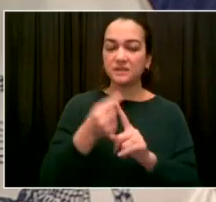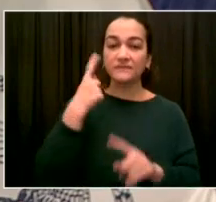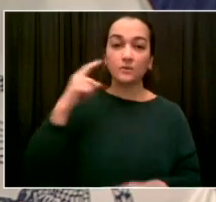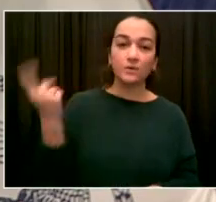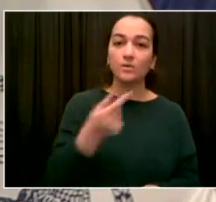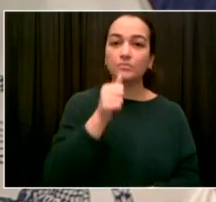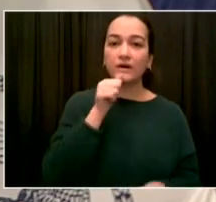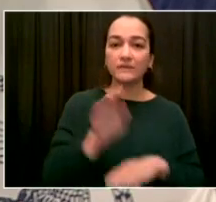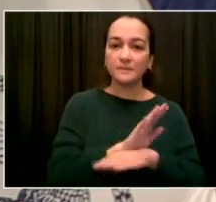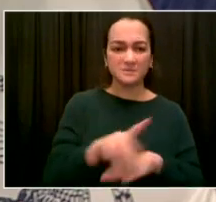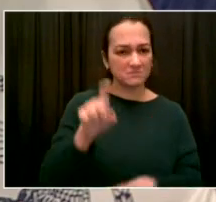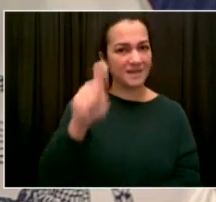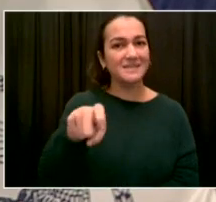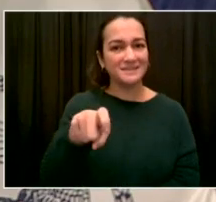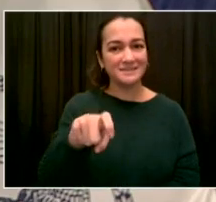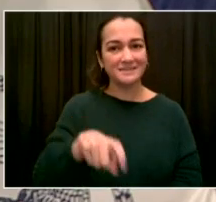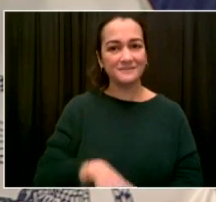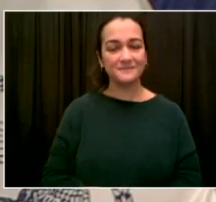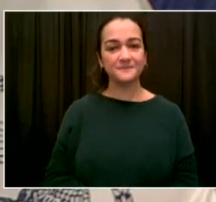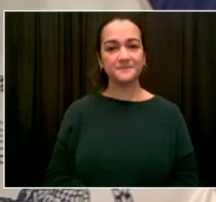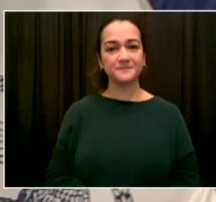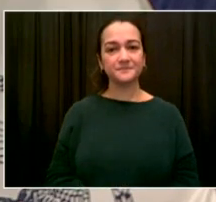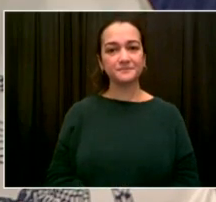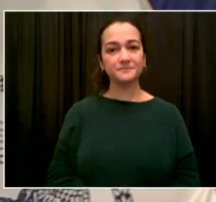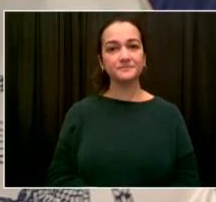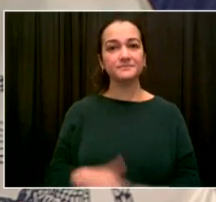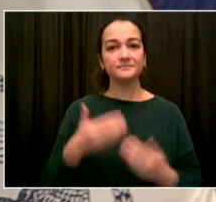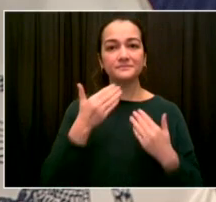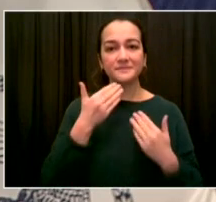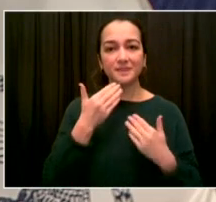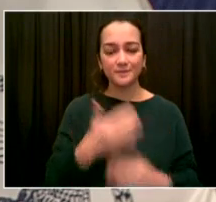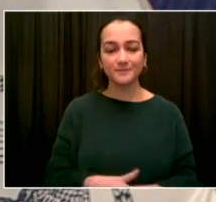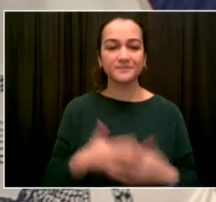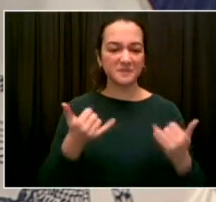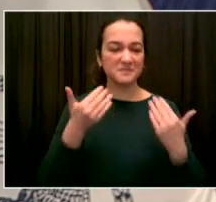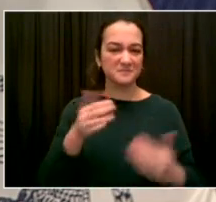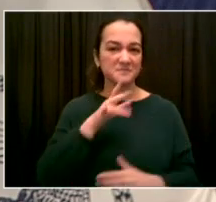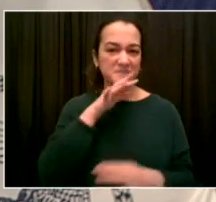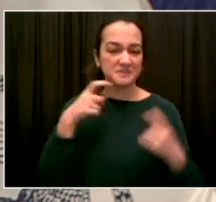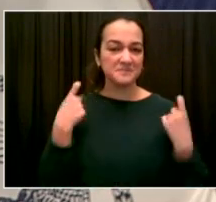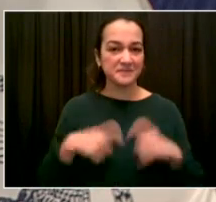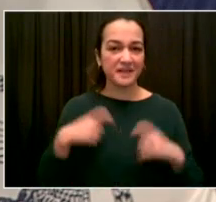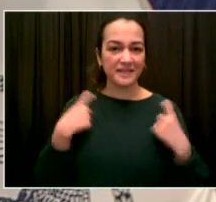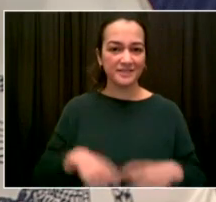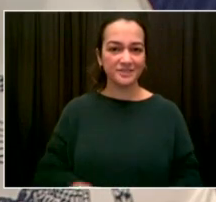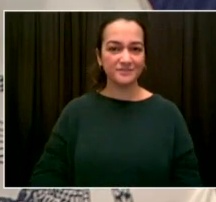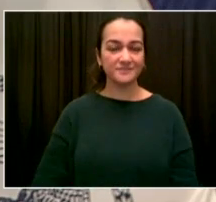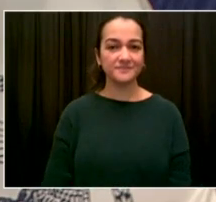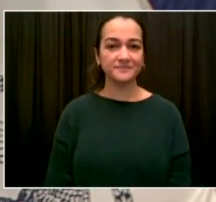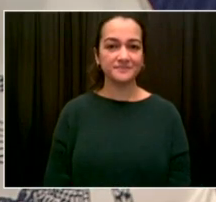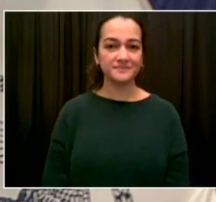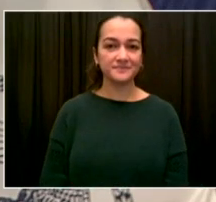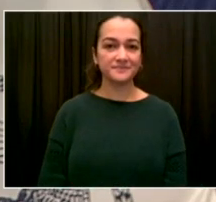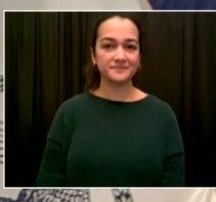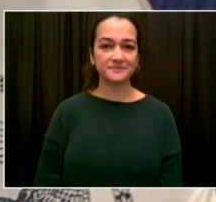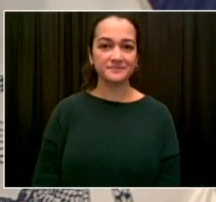lives. Okay, a few words in Spanish, and the topic is on testing for COVID.